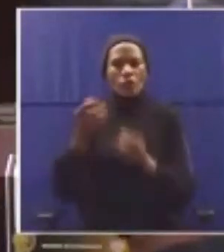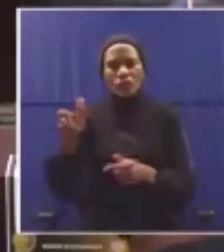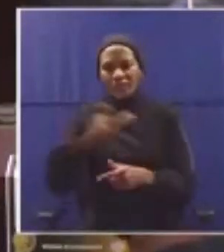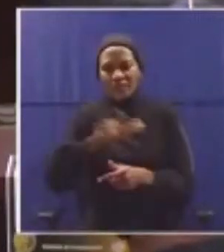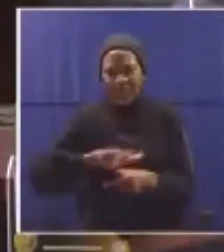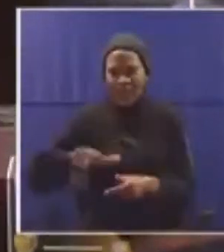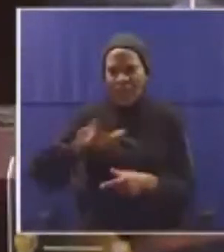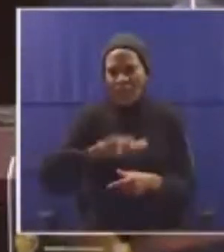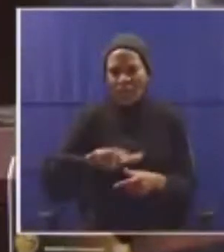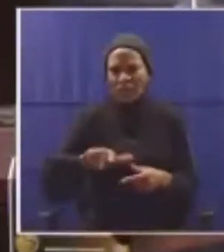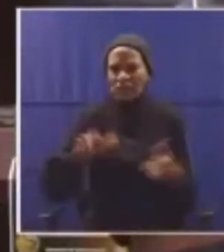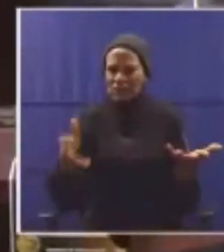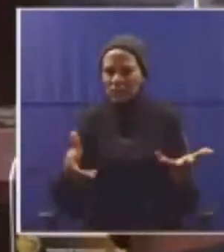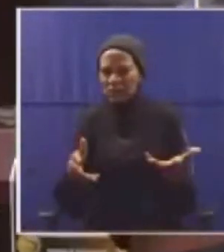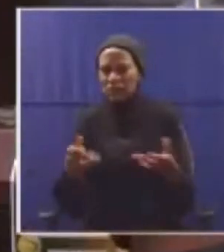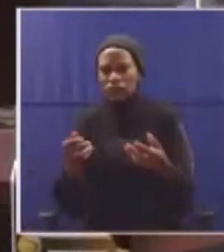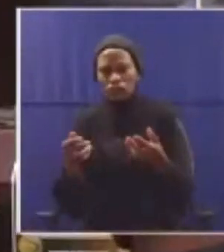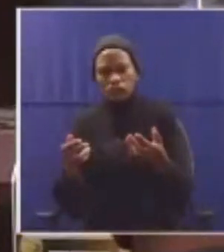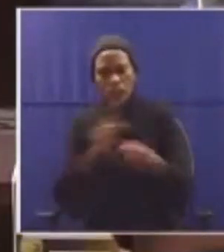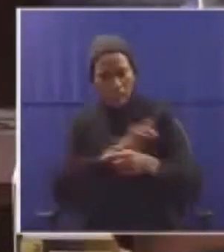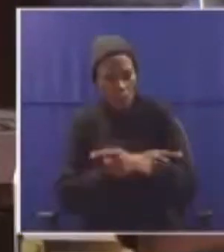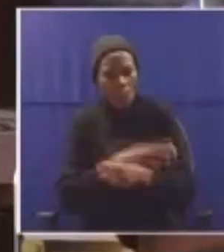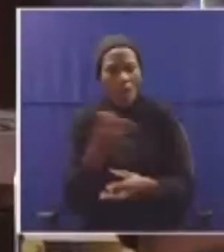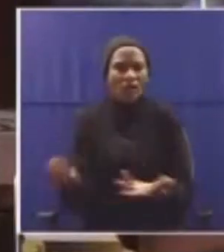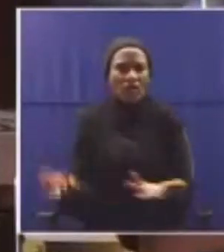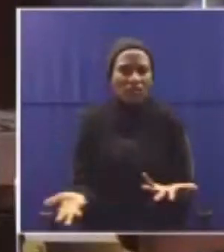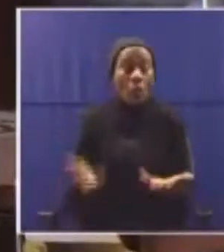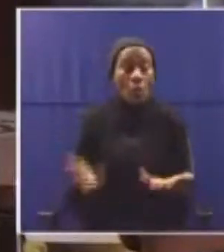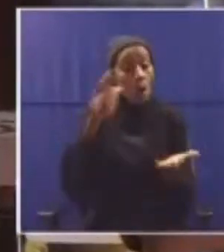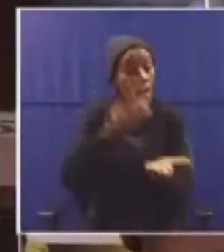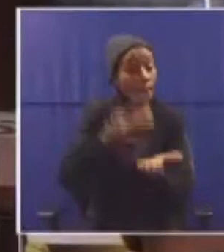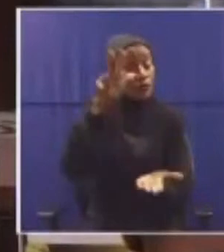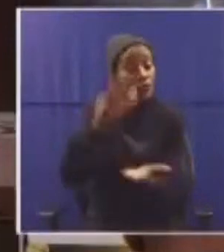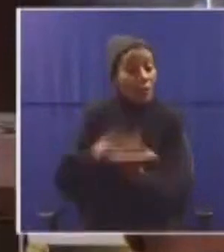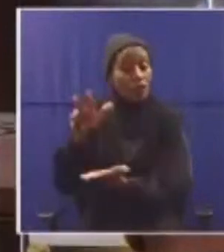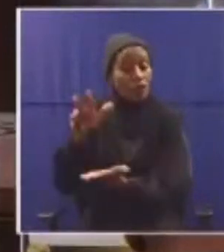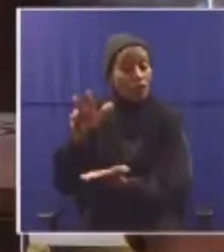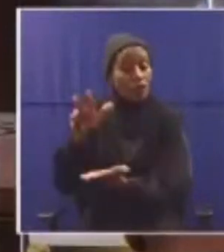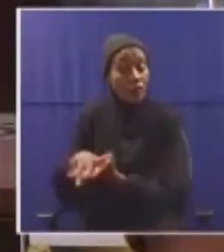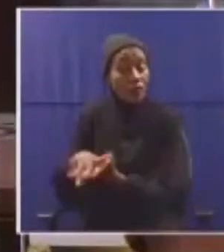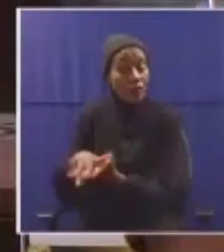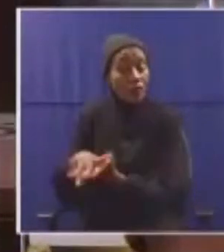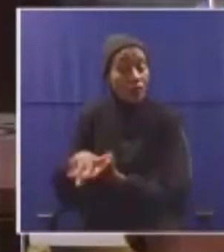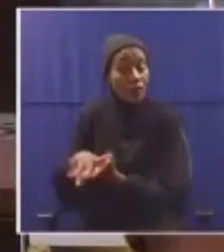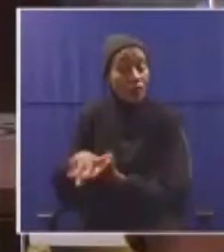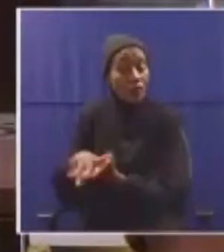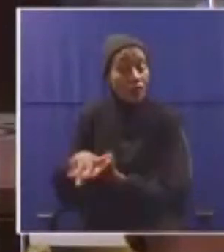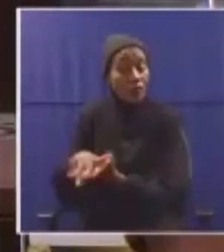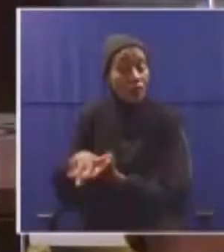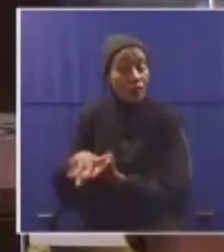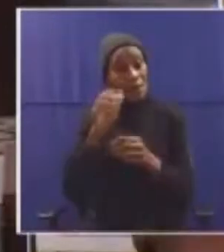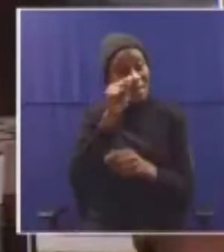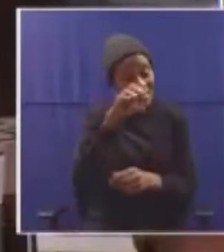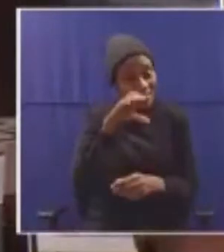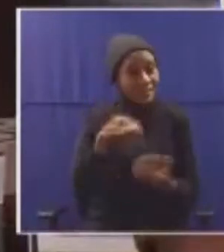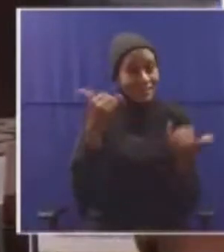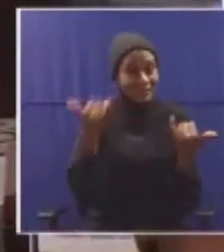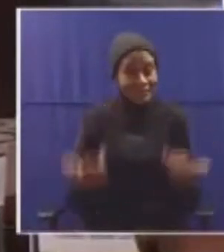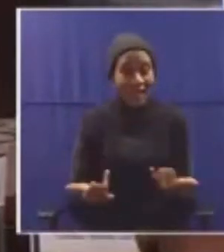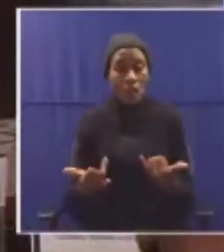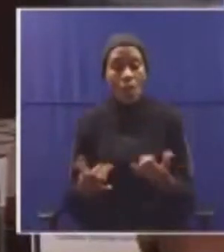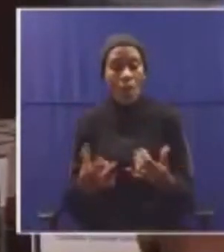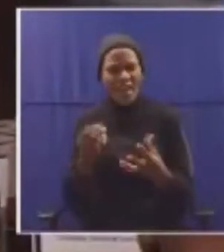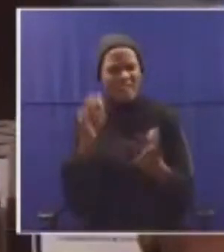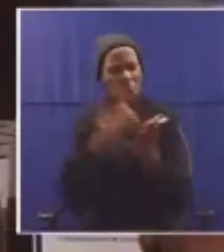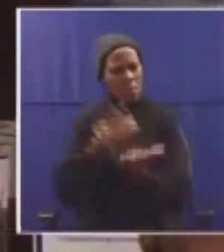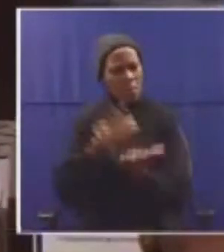passing consultation with and approval by the communities. Your party has this ways by introducing and passing a number of